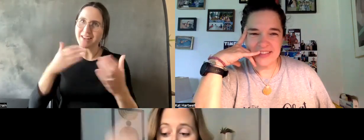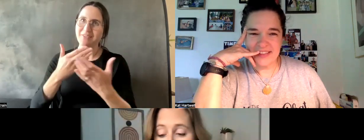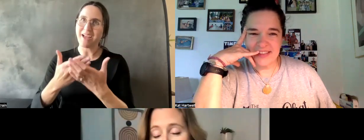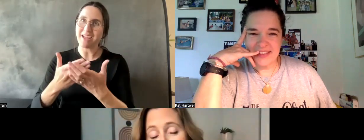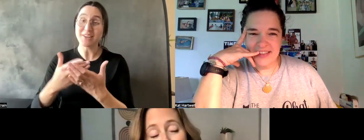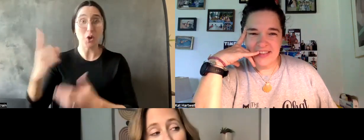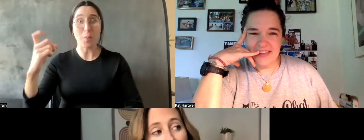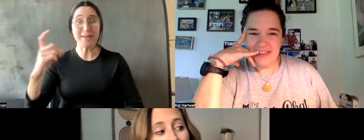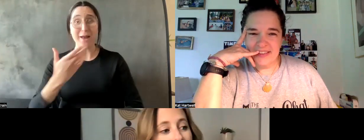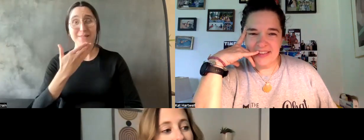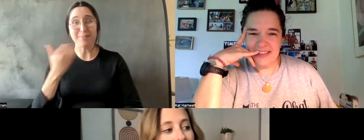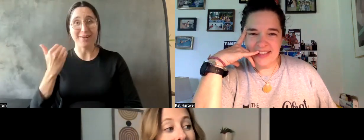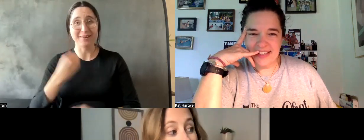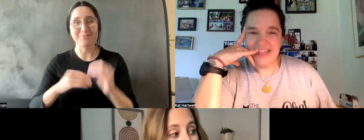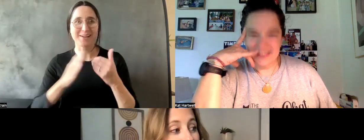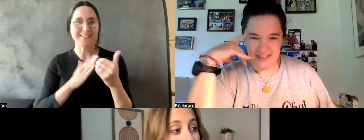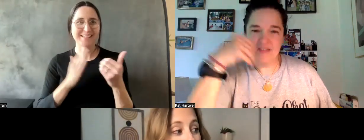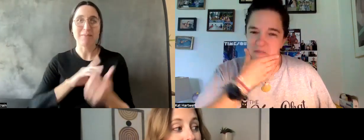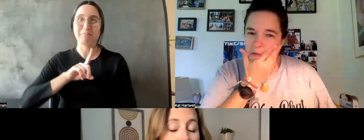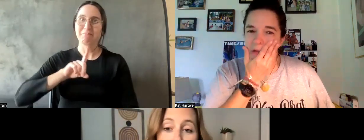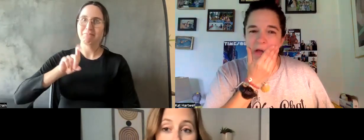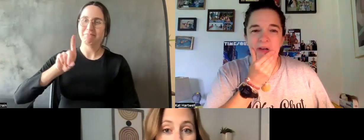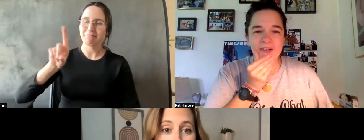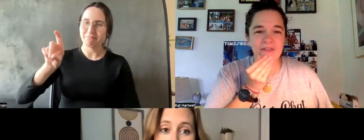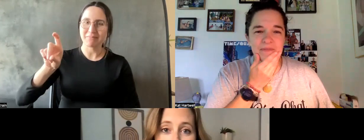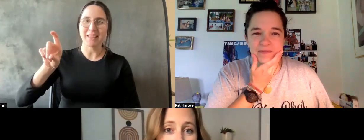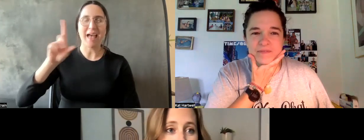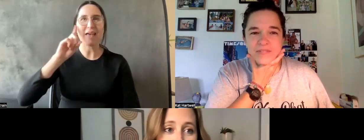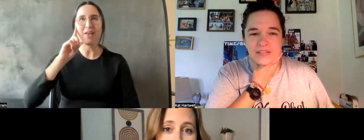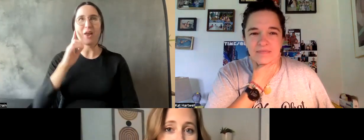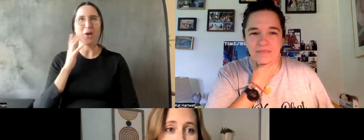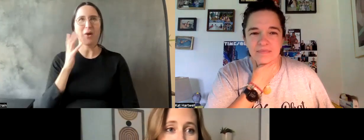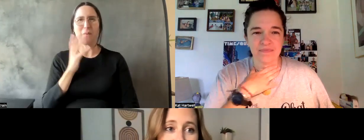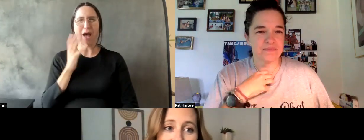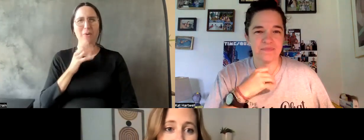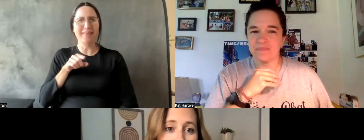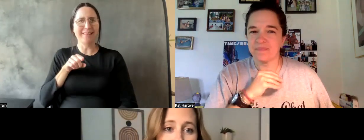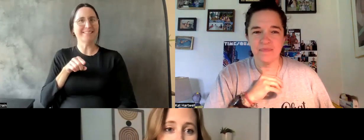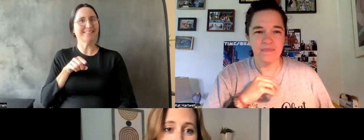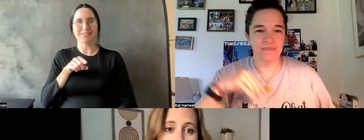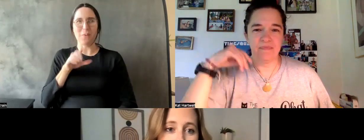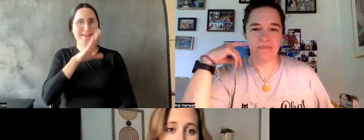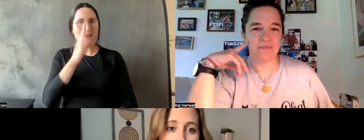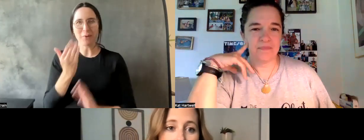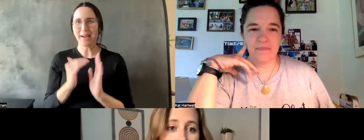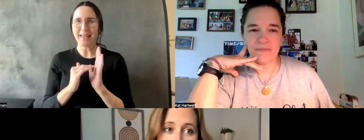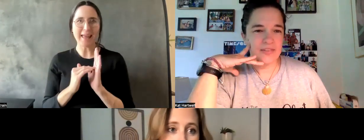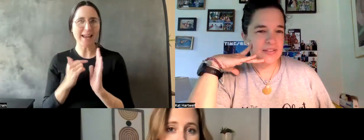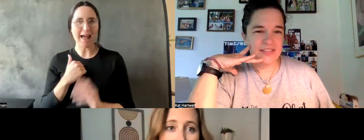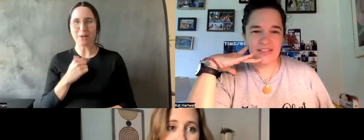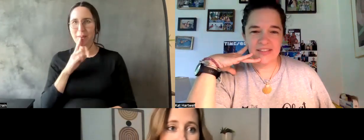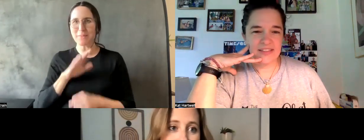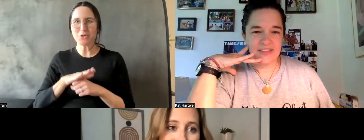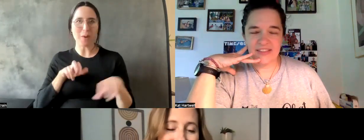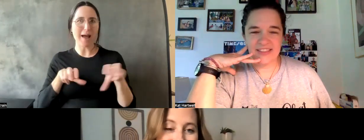than going up this hill, but yeah, I mean, I was like, oh boy, what did I get myself into? Like, never again will I go on a hike with